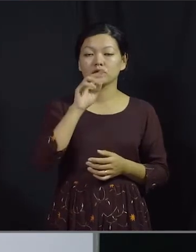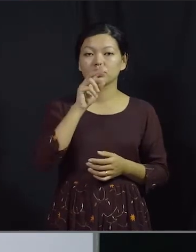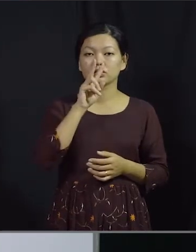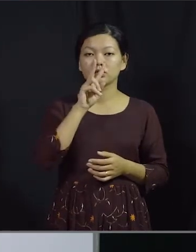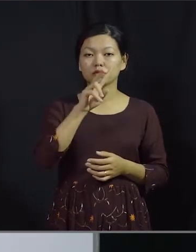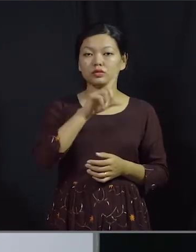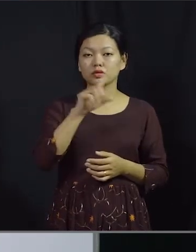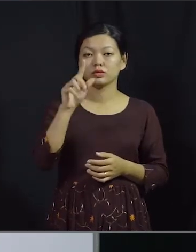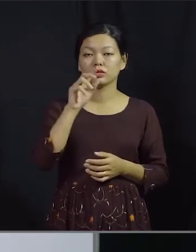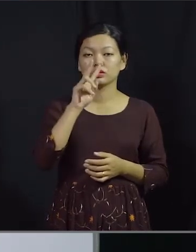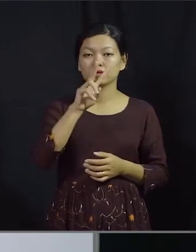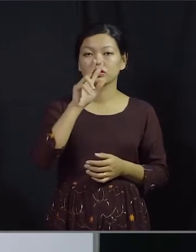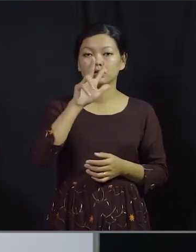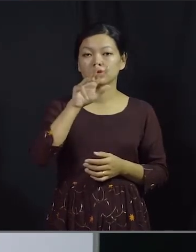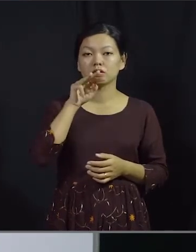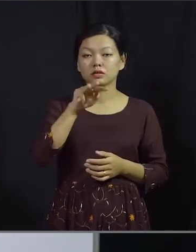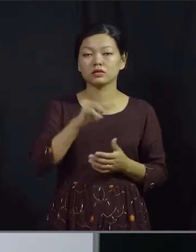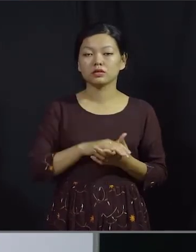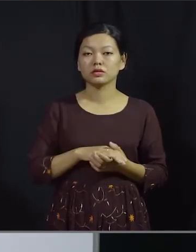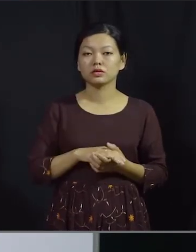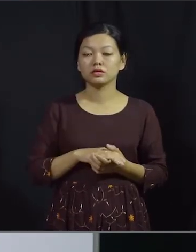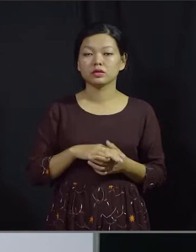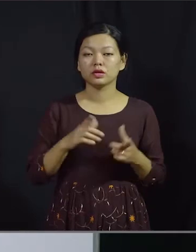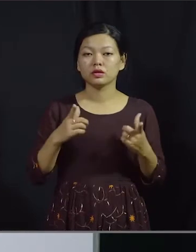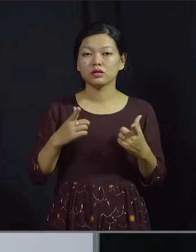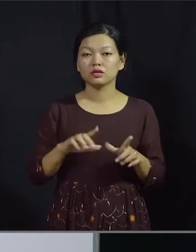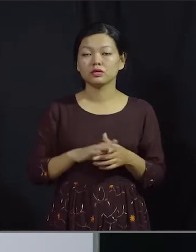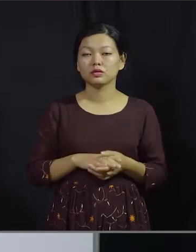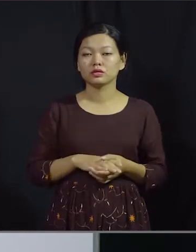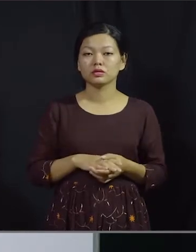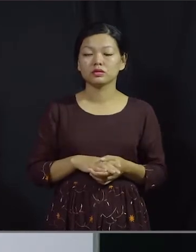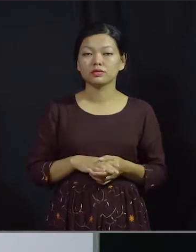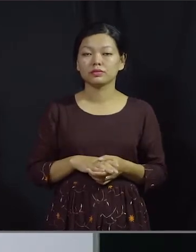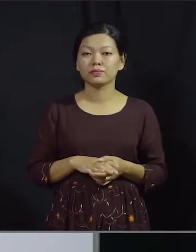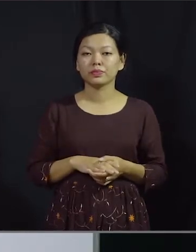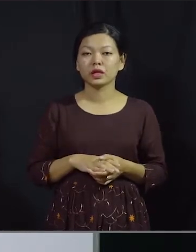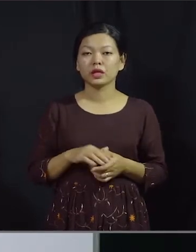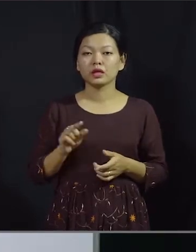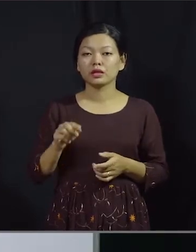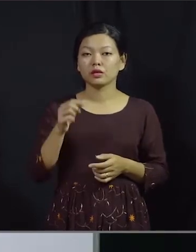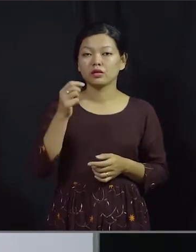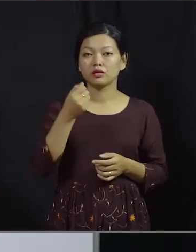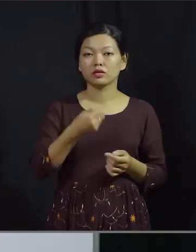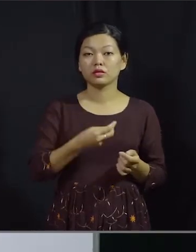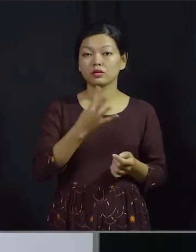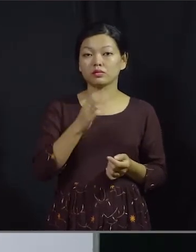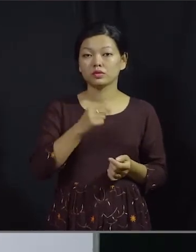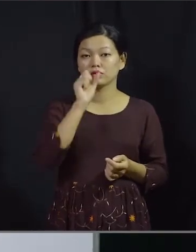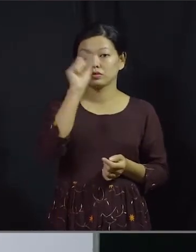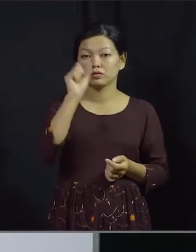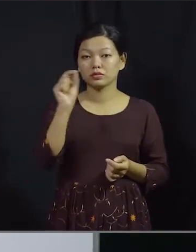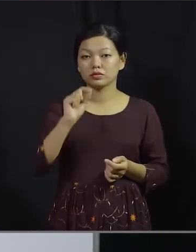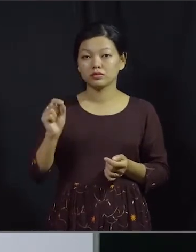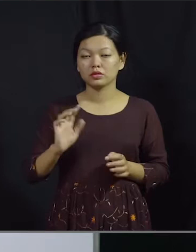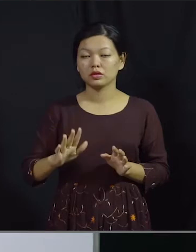2,28,000, loss 84,000. Showing the working clearly, give the necessary journal entries to record